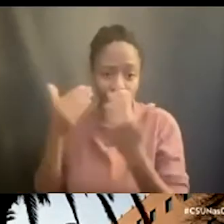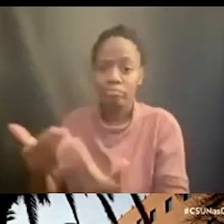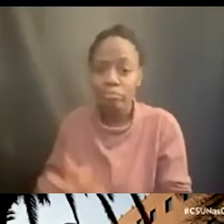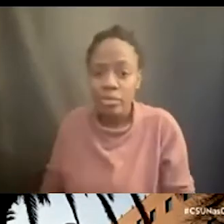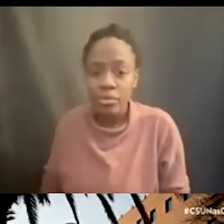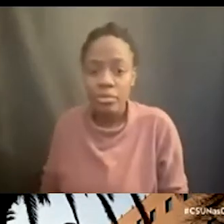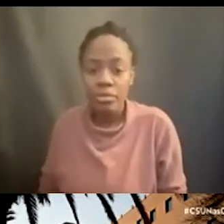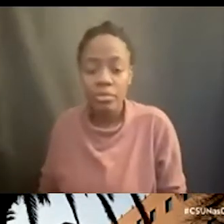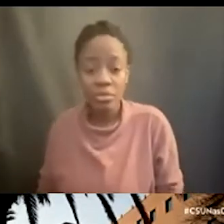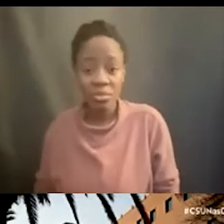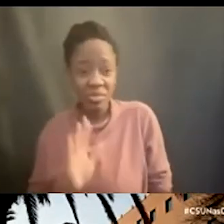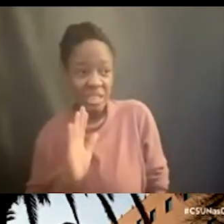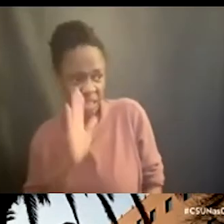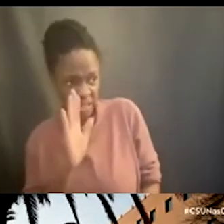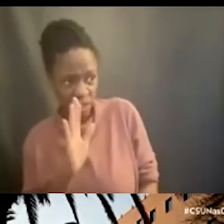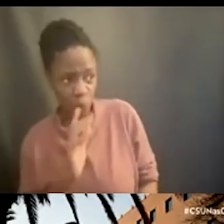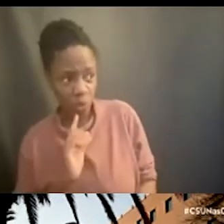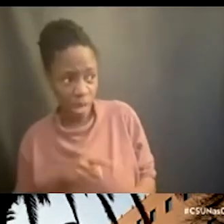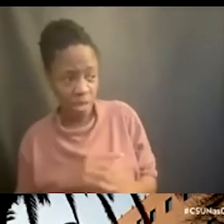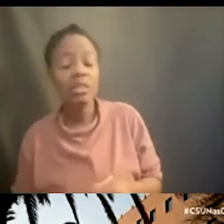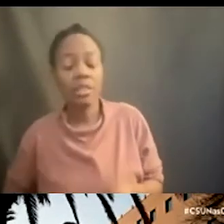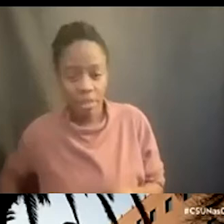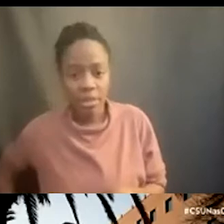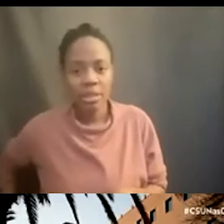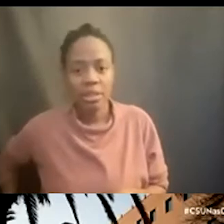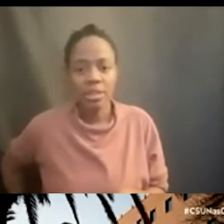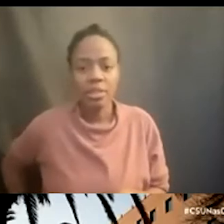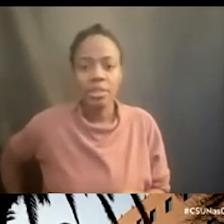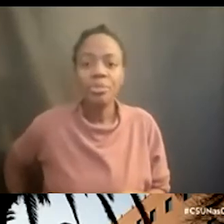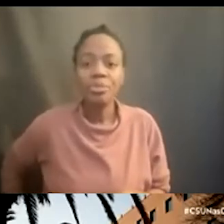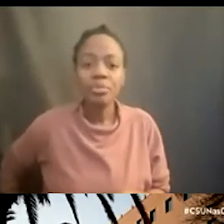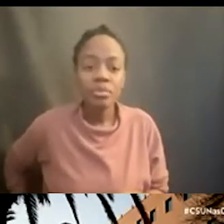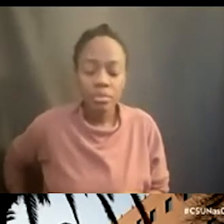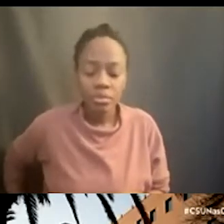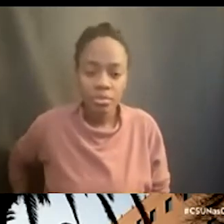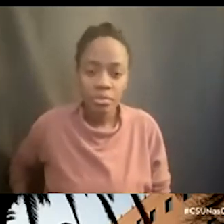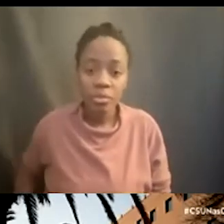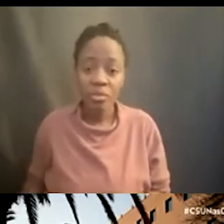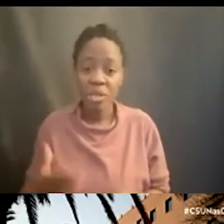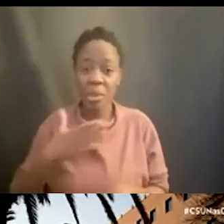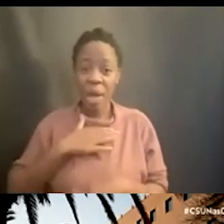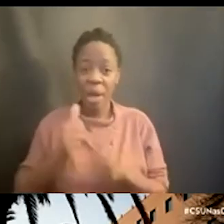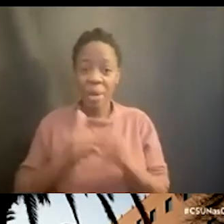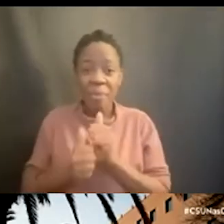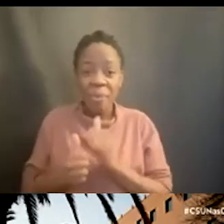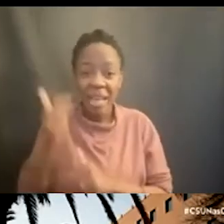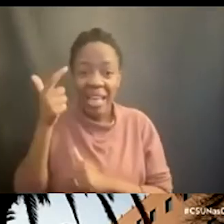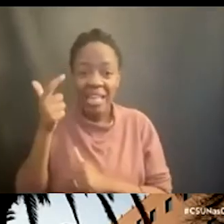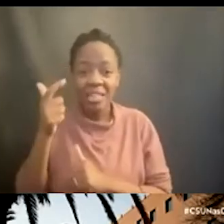Could I say something? Go for it. Okay. So one of my biggest motivations